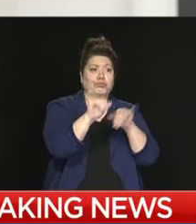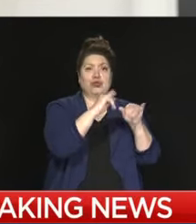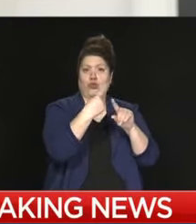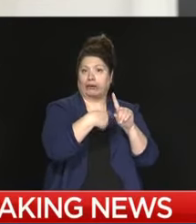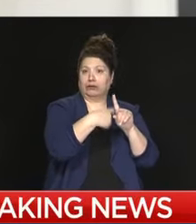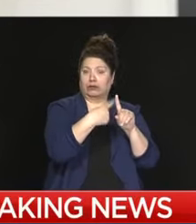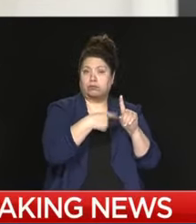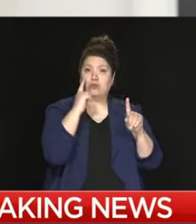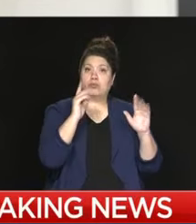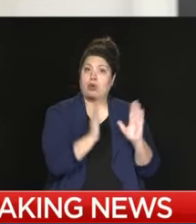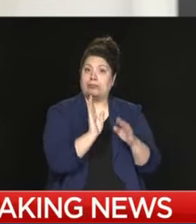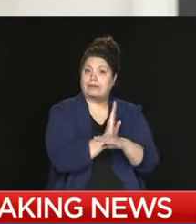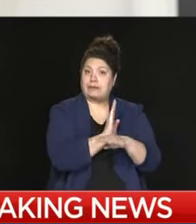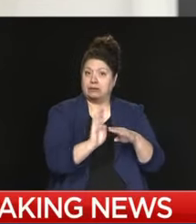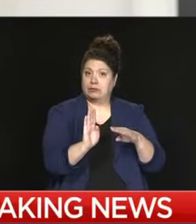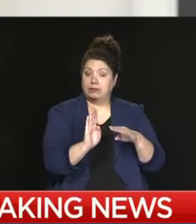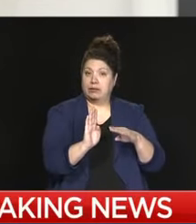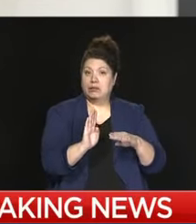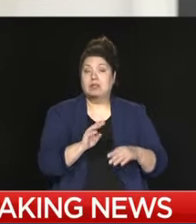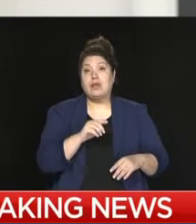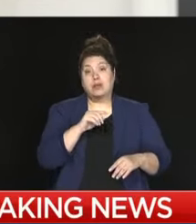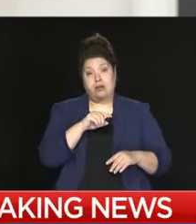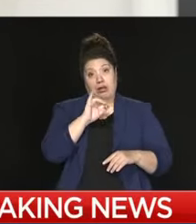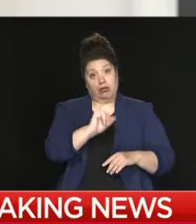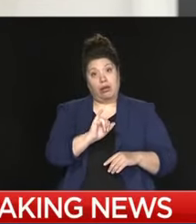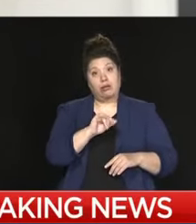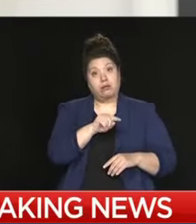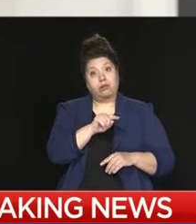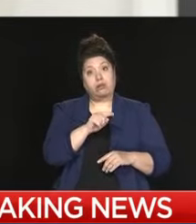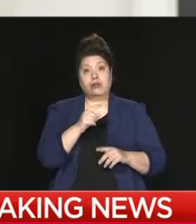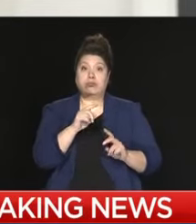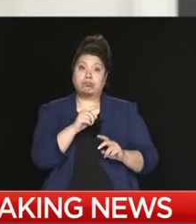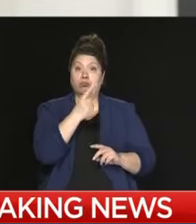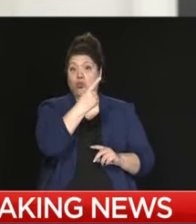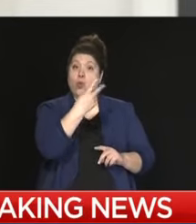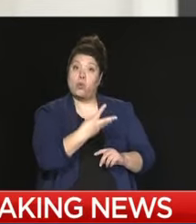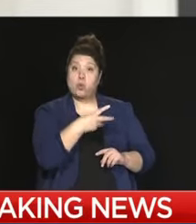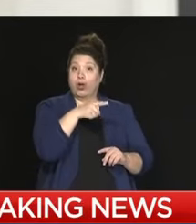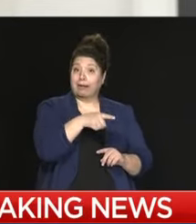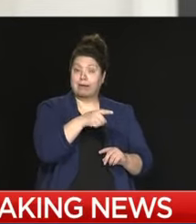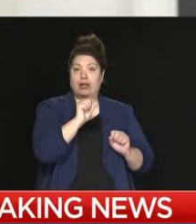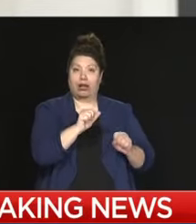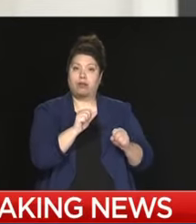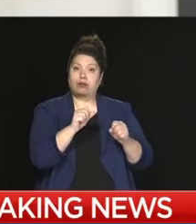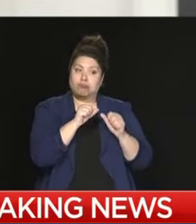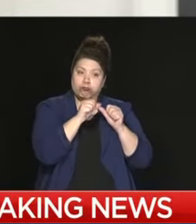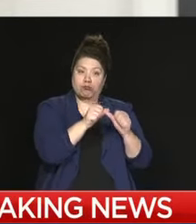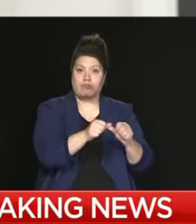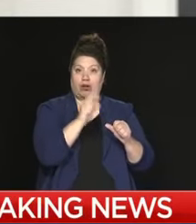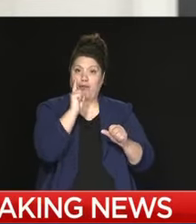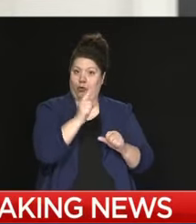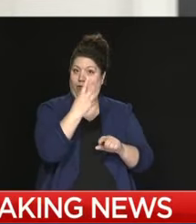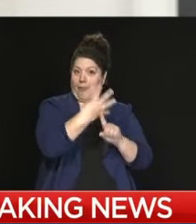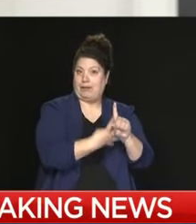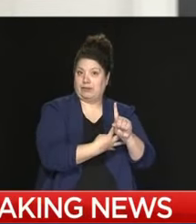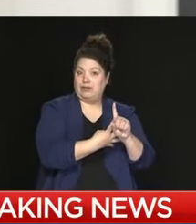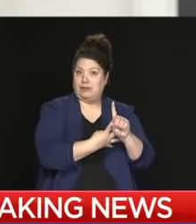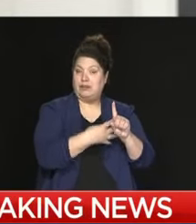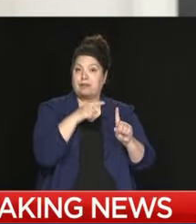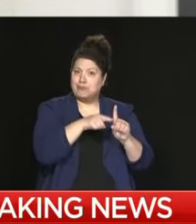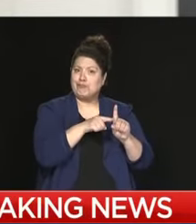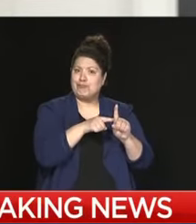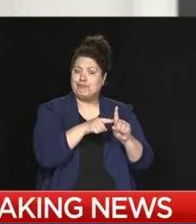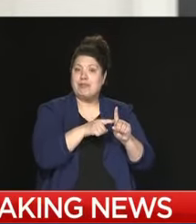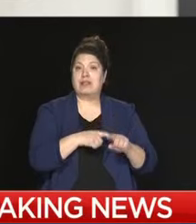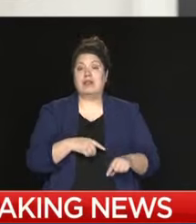country, which means a quarter of that can actually last for 4 months. This is aid that we've given to small